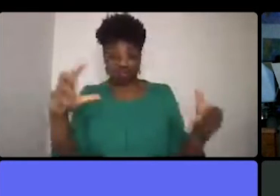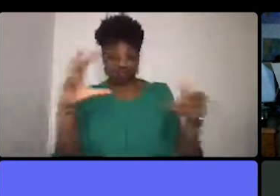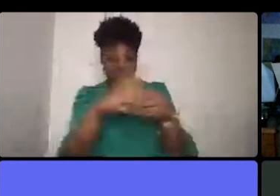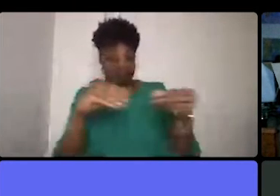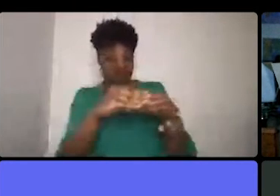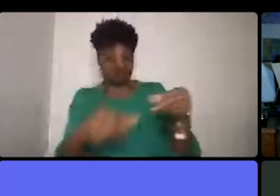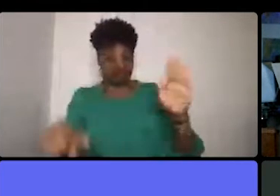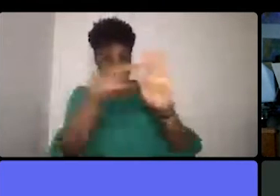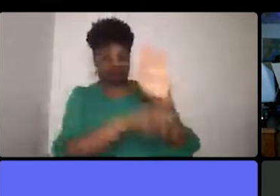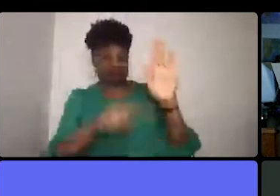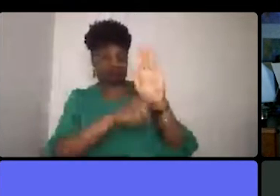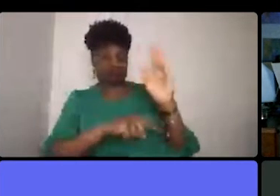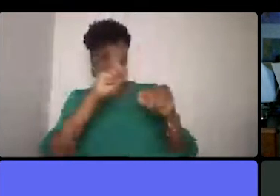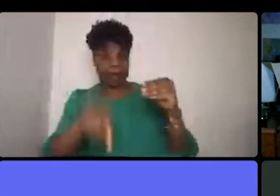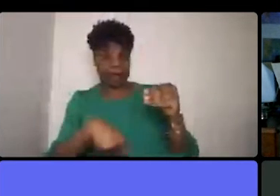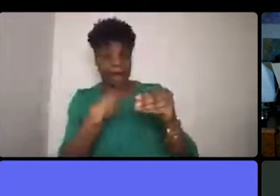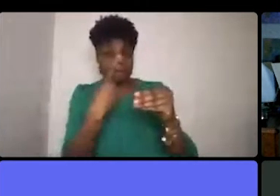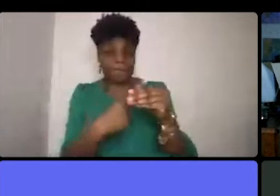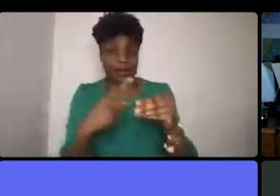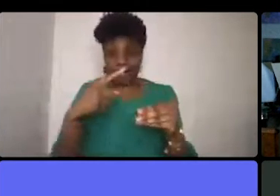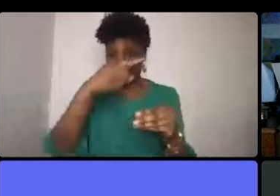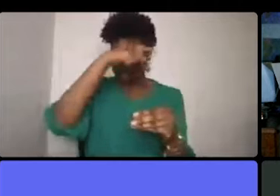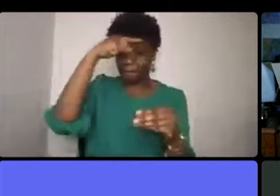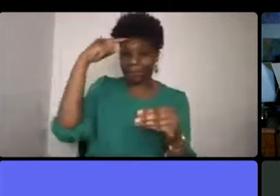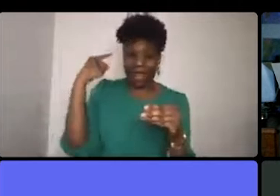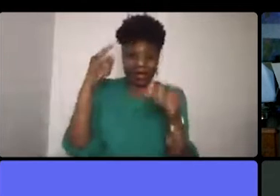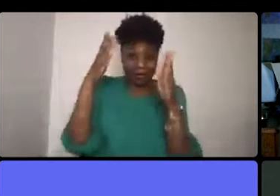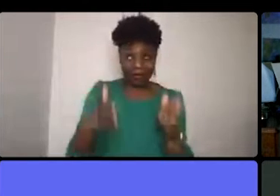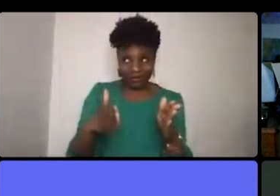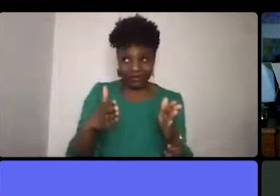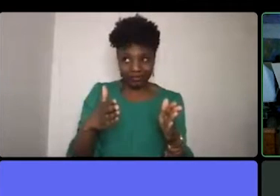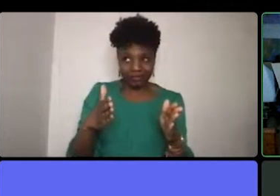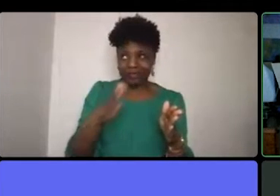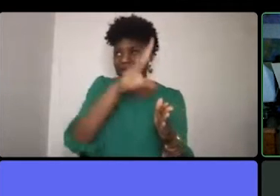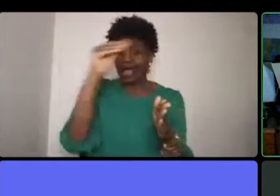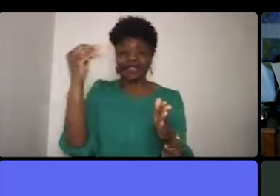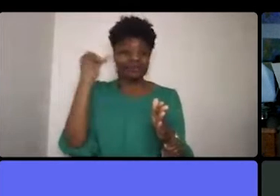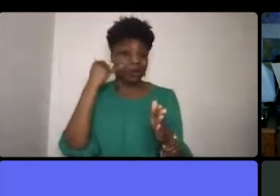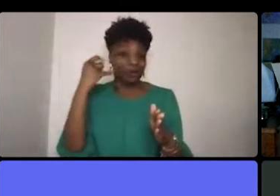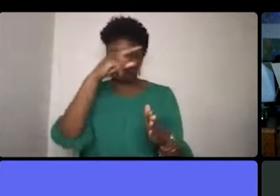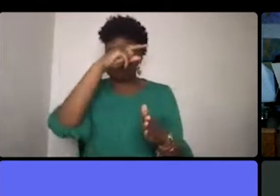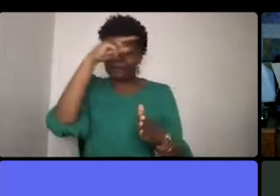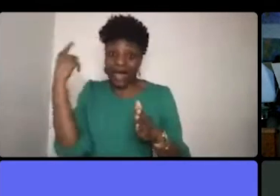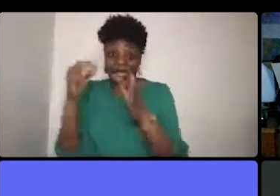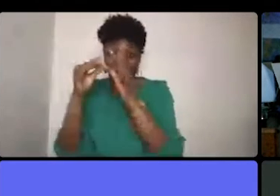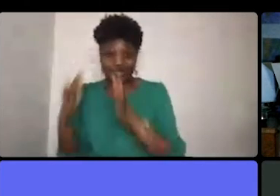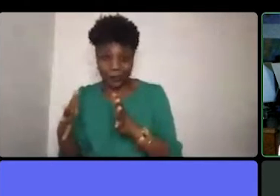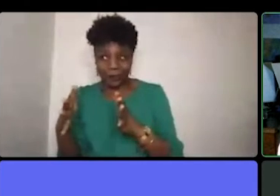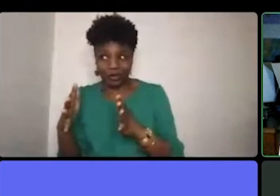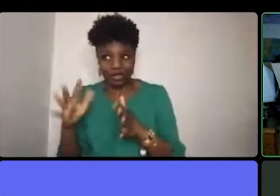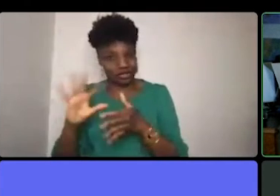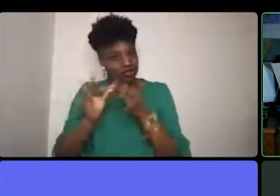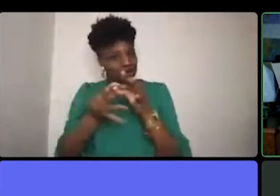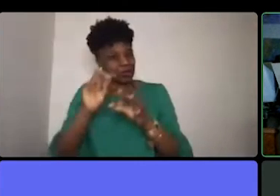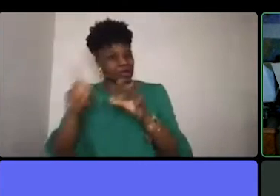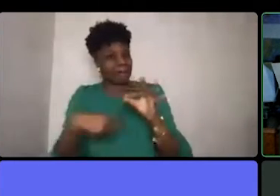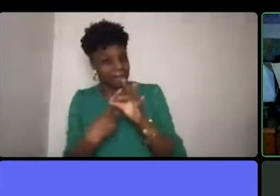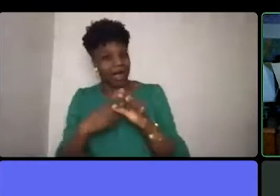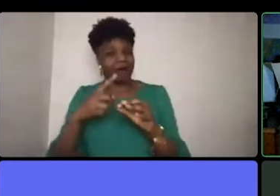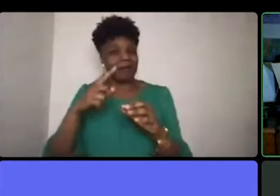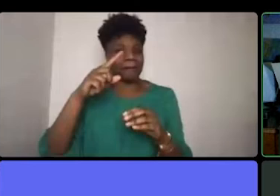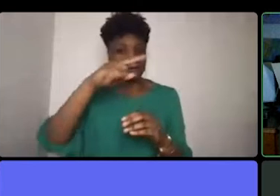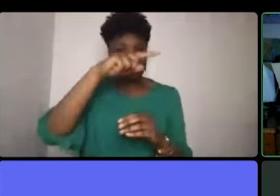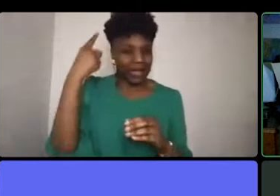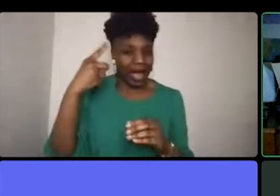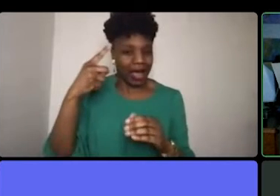black person, and the interpreter is black, and they have to interpret that. That Well, just have to. that just made me remember